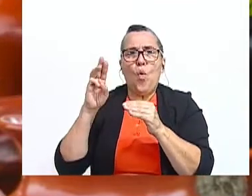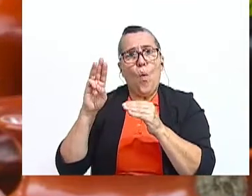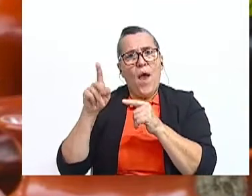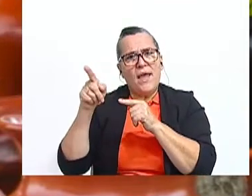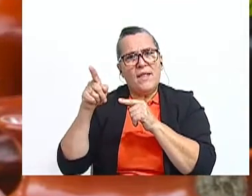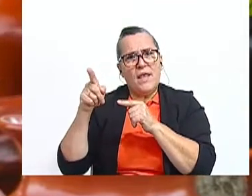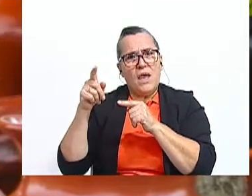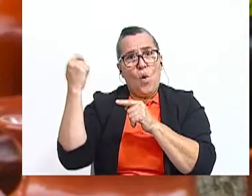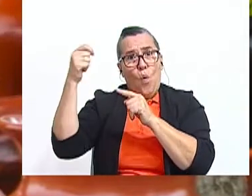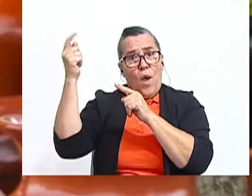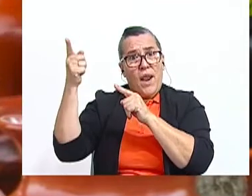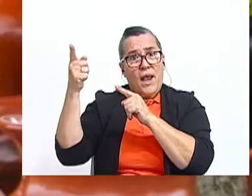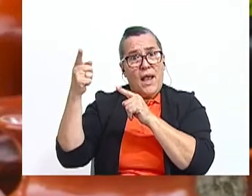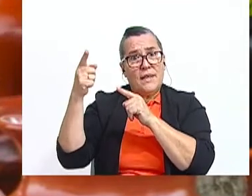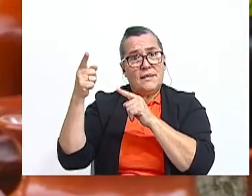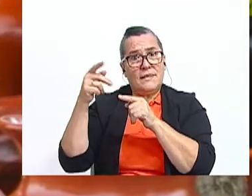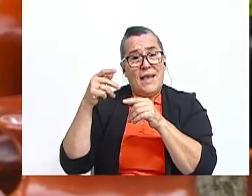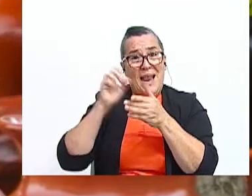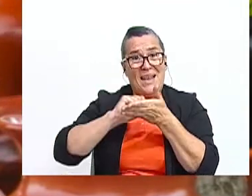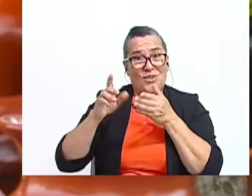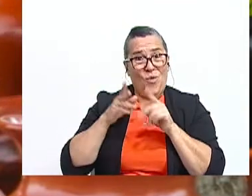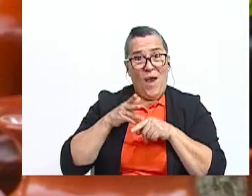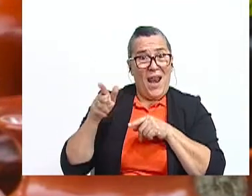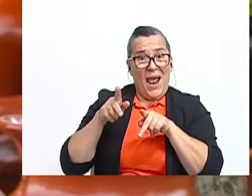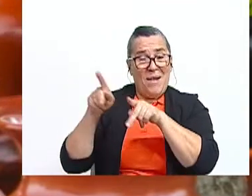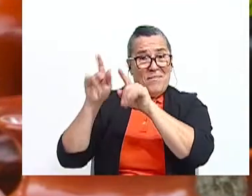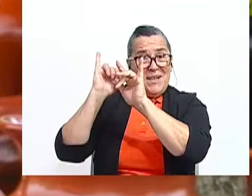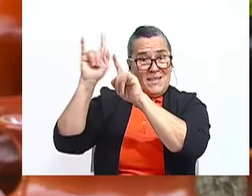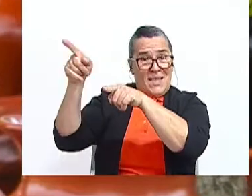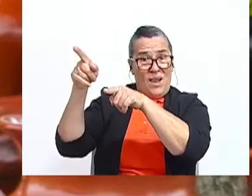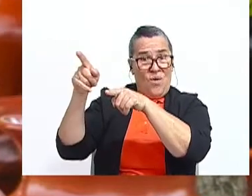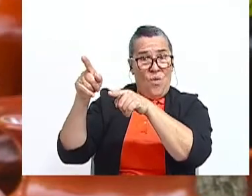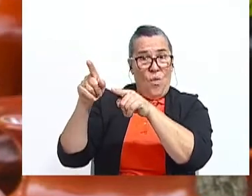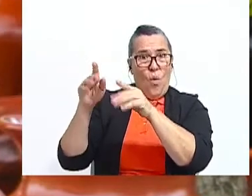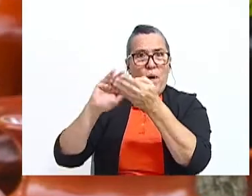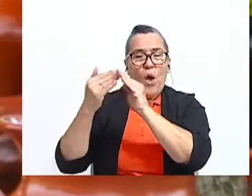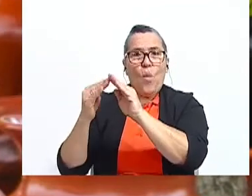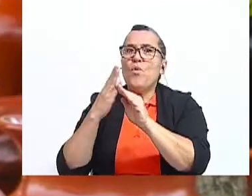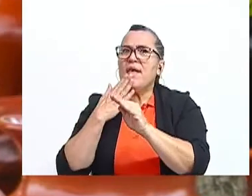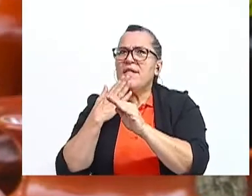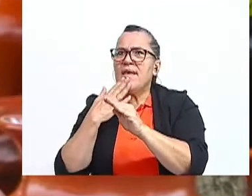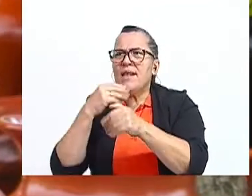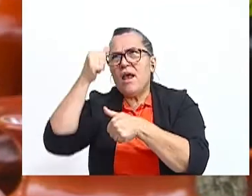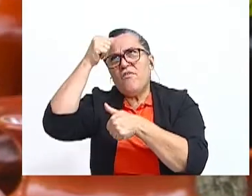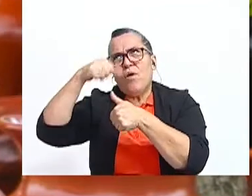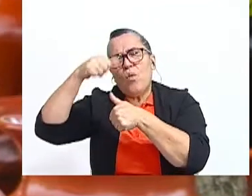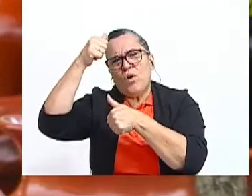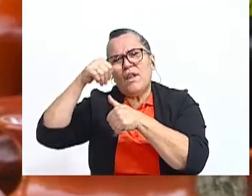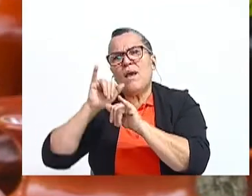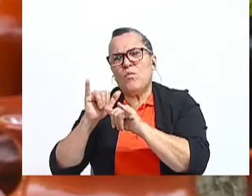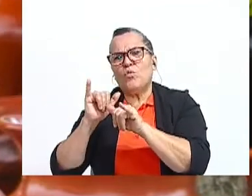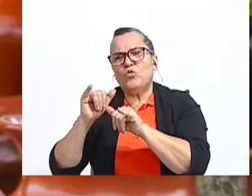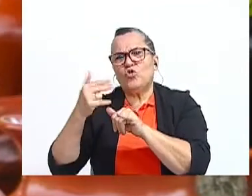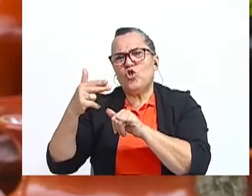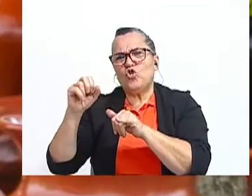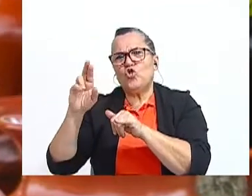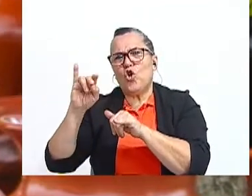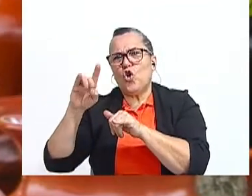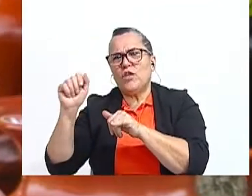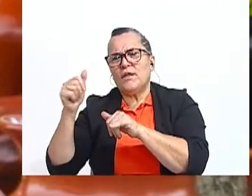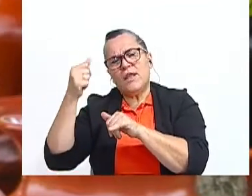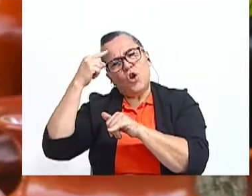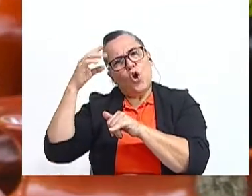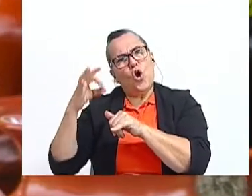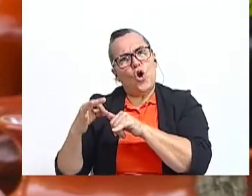that school field trip? Very good. So we're going to remember our trip, and well, I remember it was awesome,